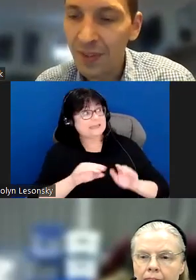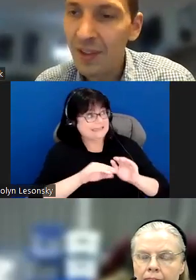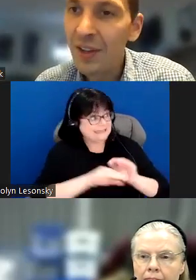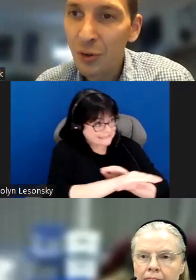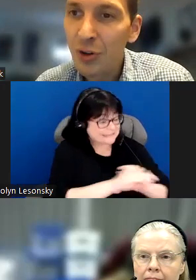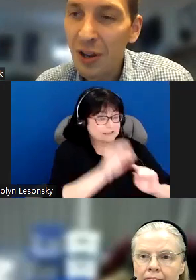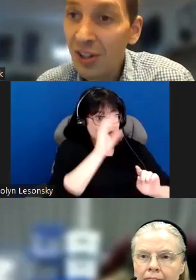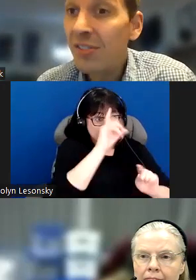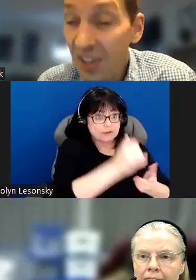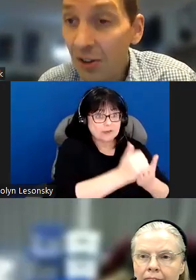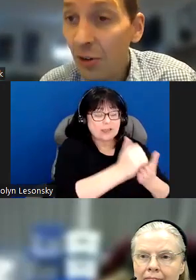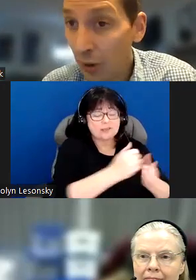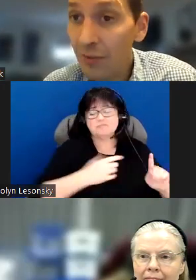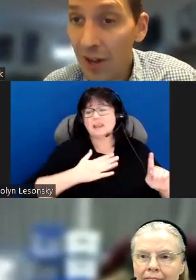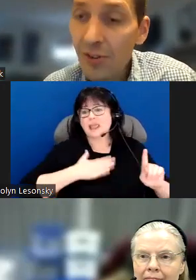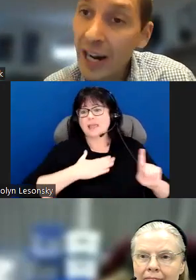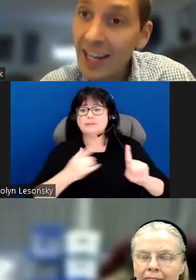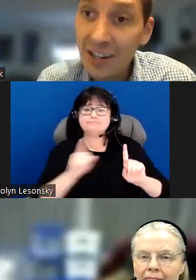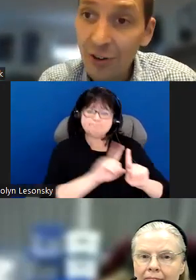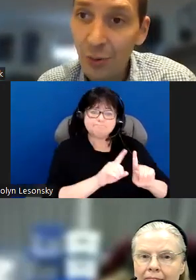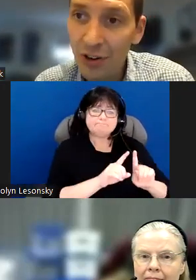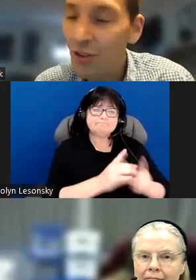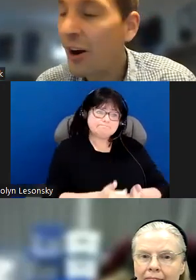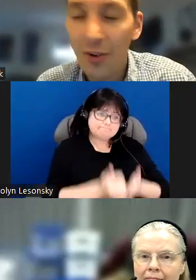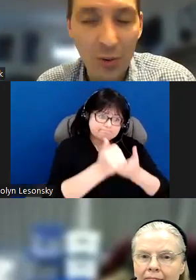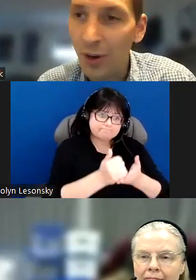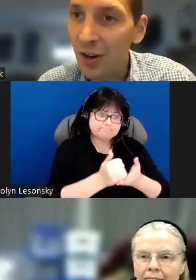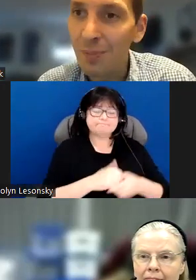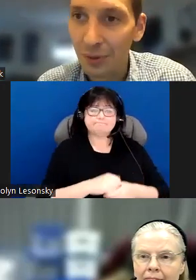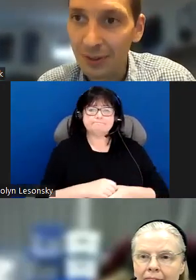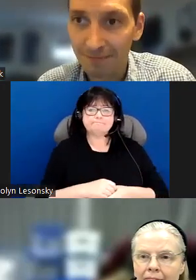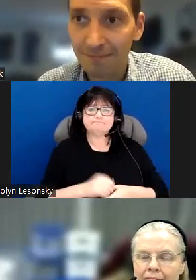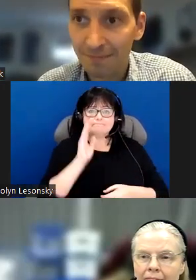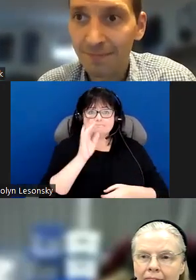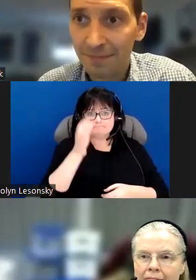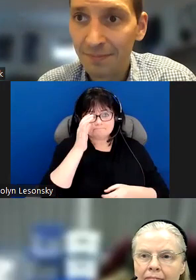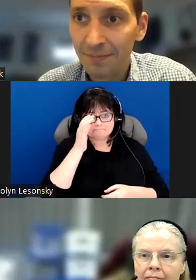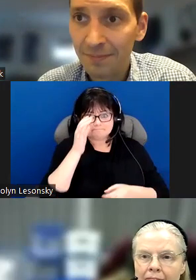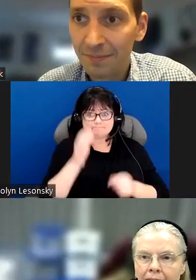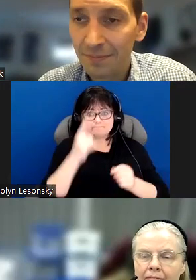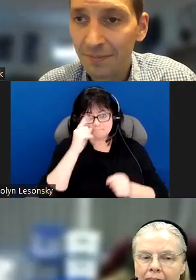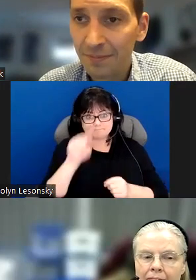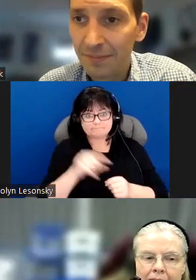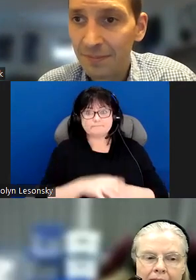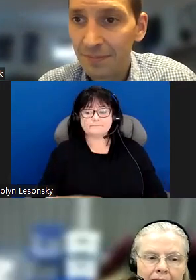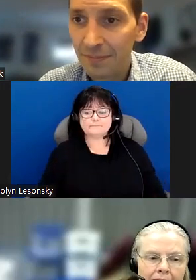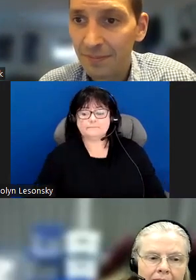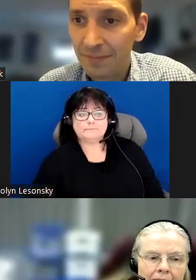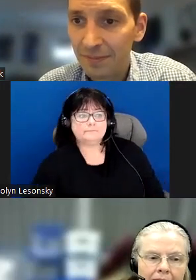you. Doing your best to continue to create a venue that I can hear in your question you're already working on building.